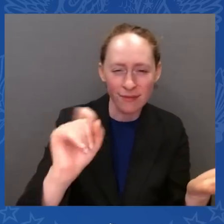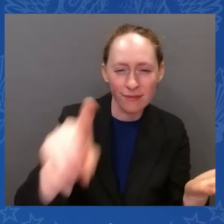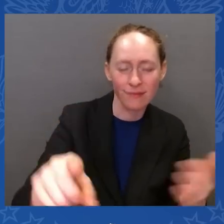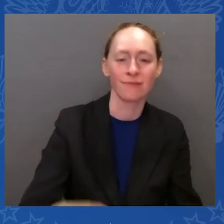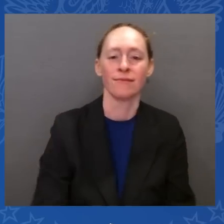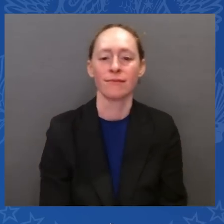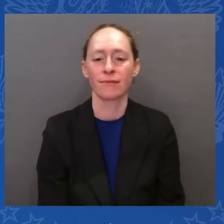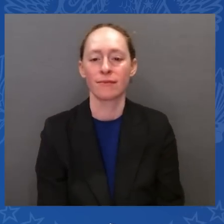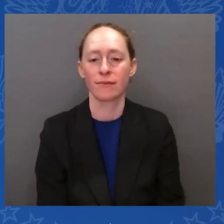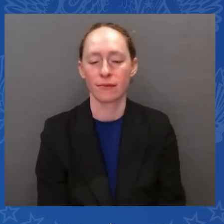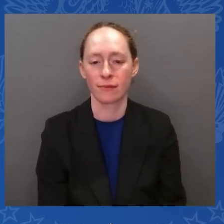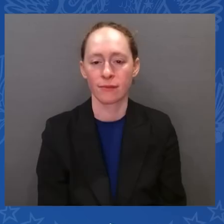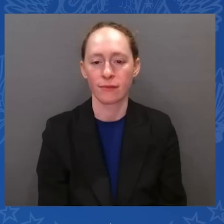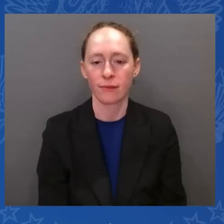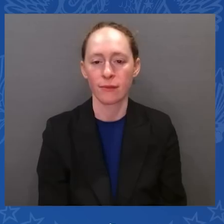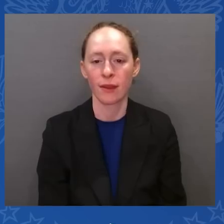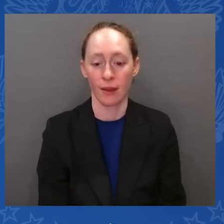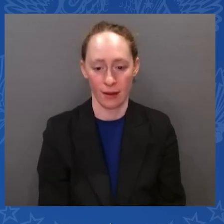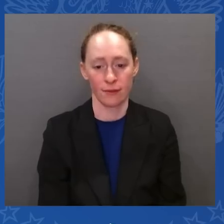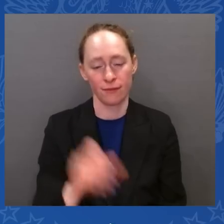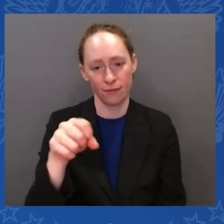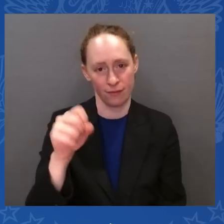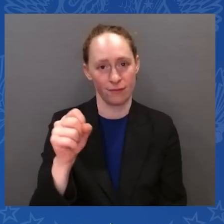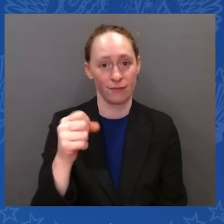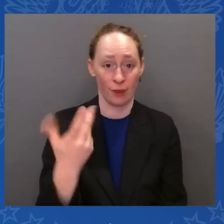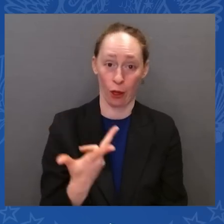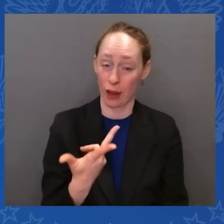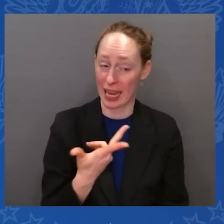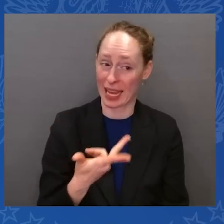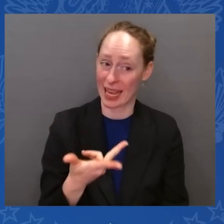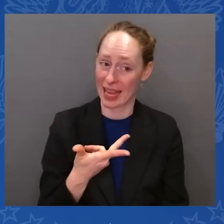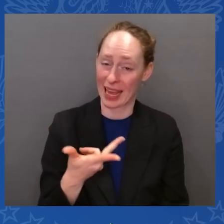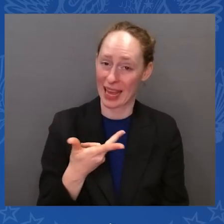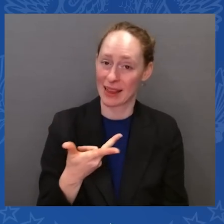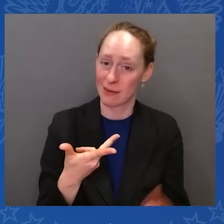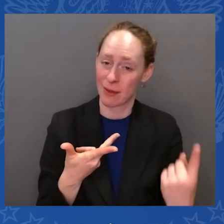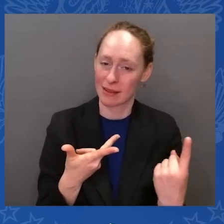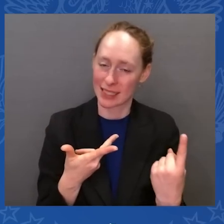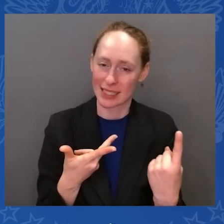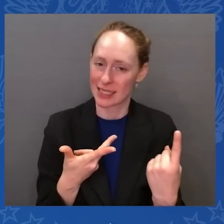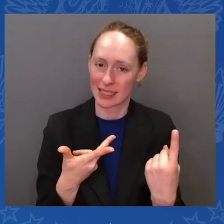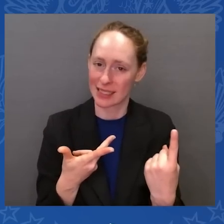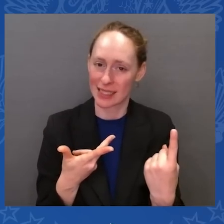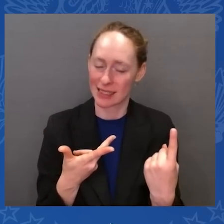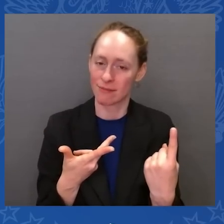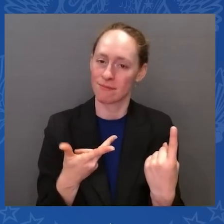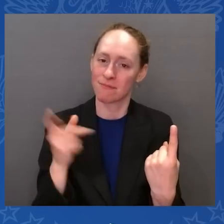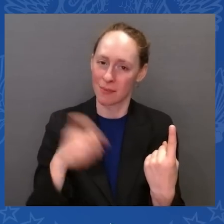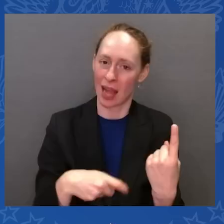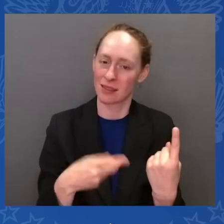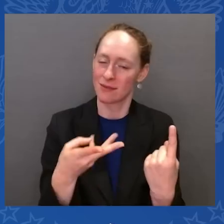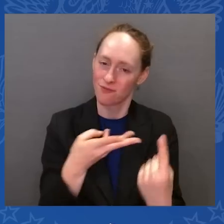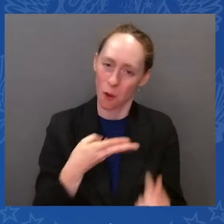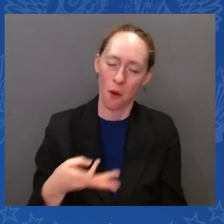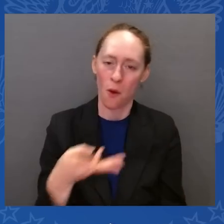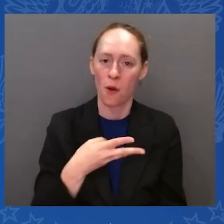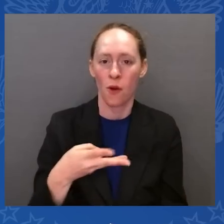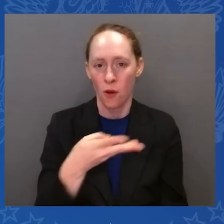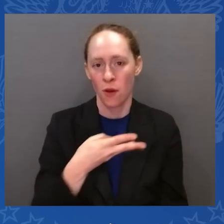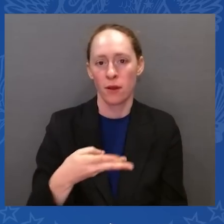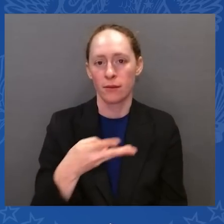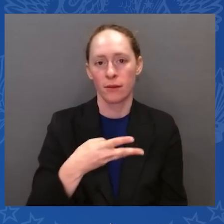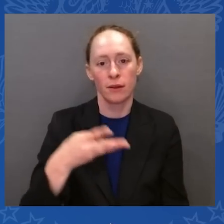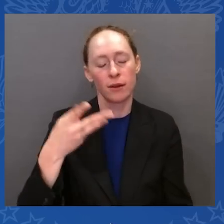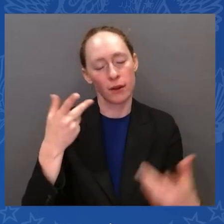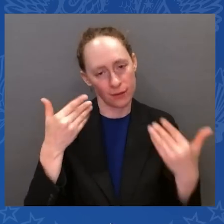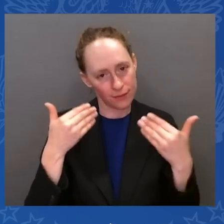that there was any substantial progress aside from agreeing to meet again? Yes, among 3 of the 4, yes, there was substantial movement in the